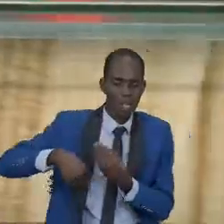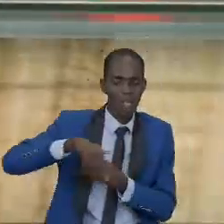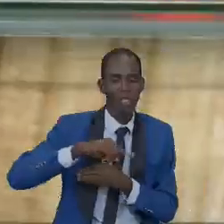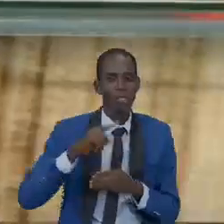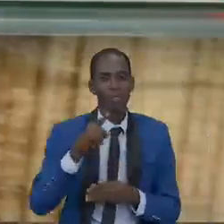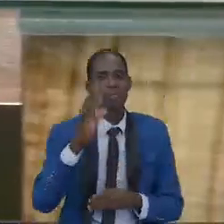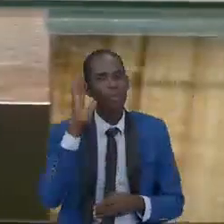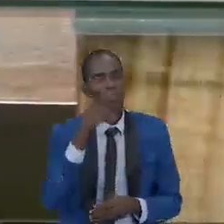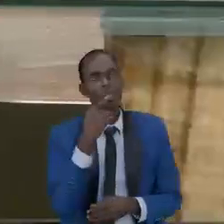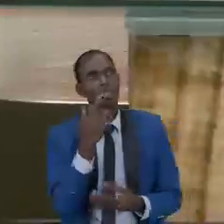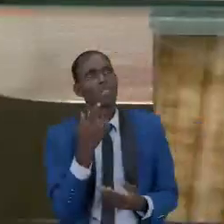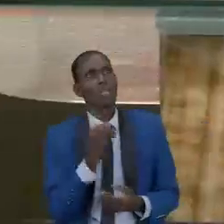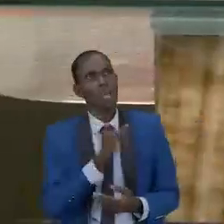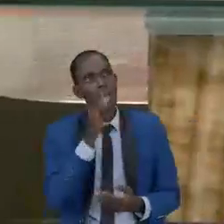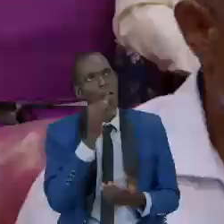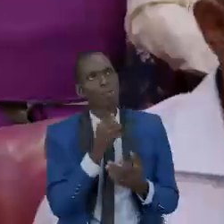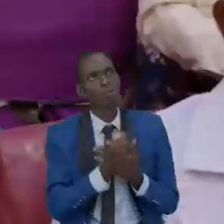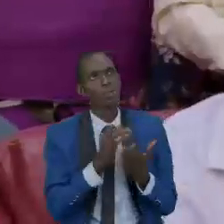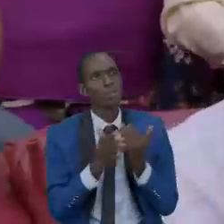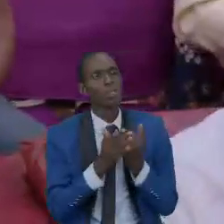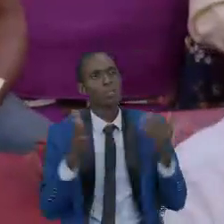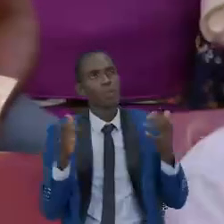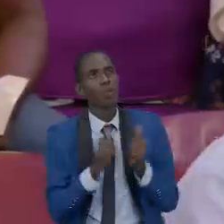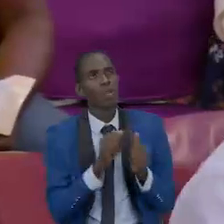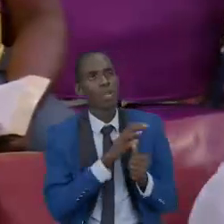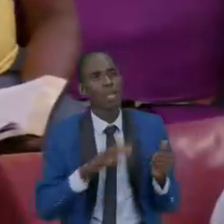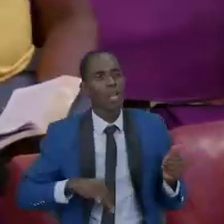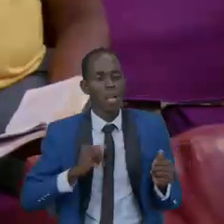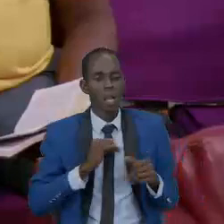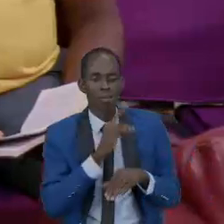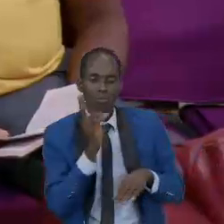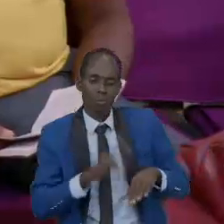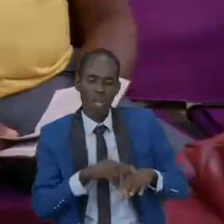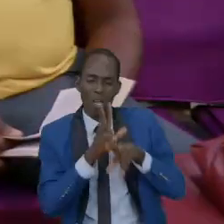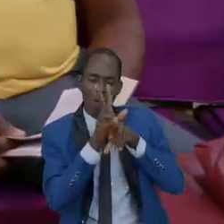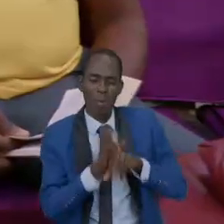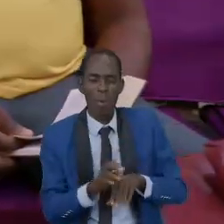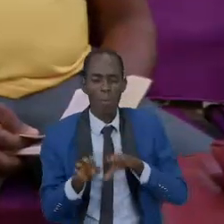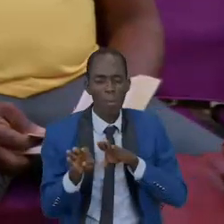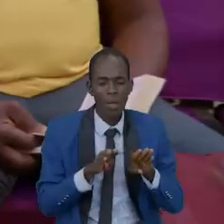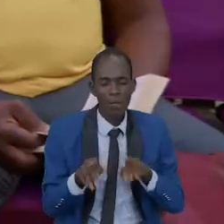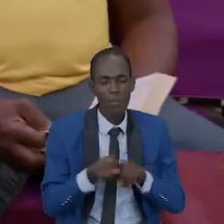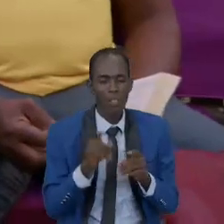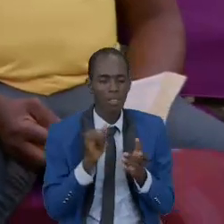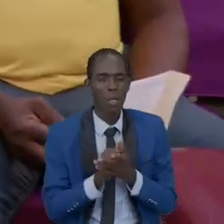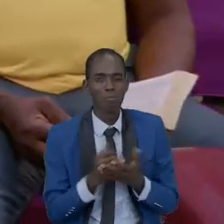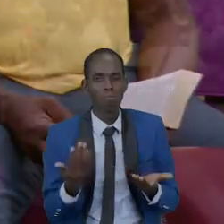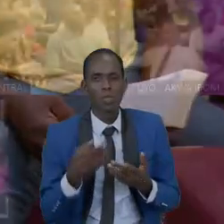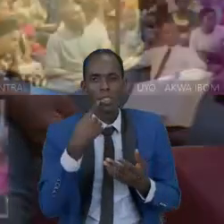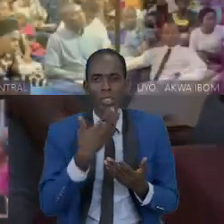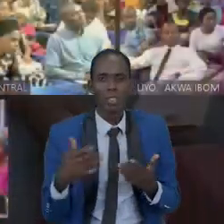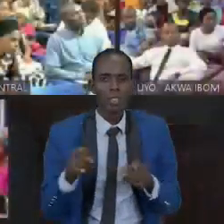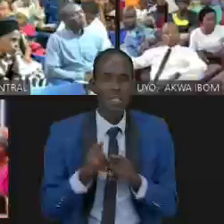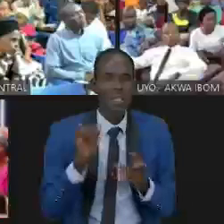I am crucified with Christ. I used to behave like that, I used to think like that, I used to talk in that other way, but now